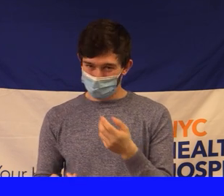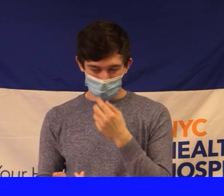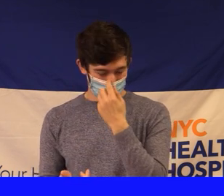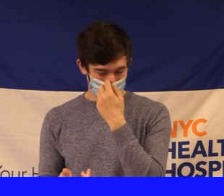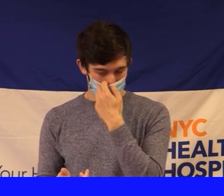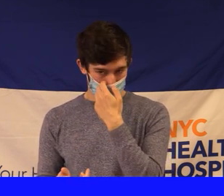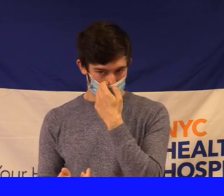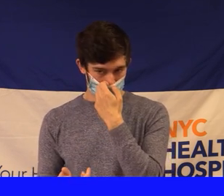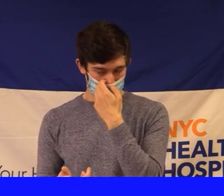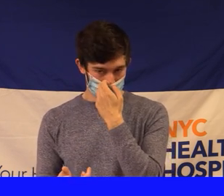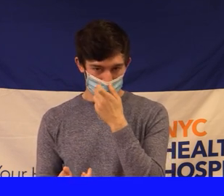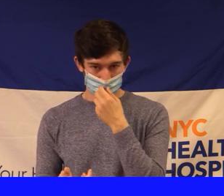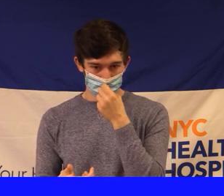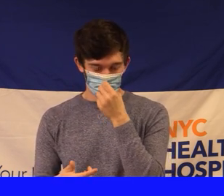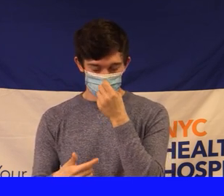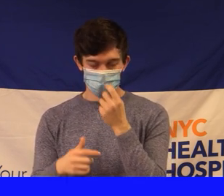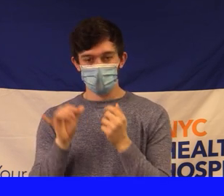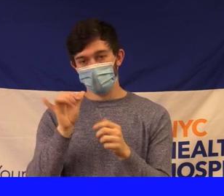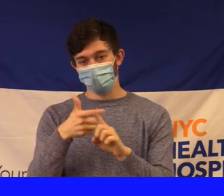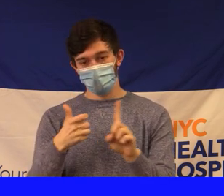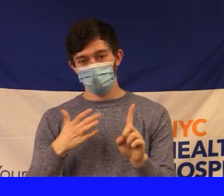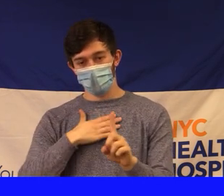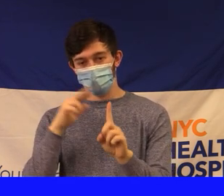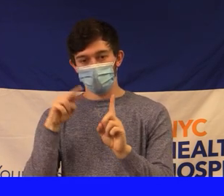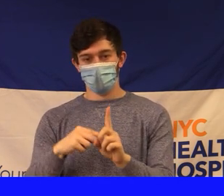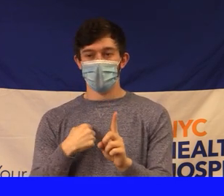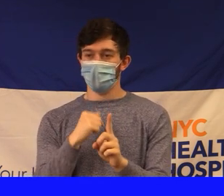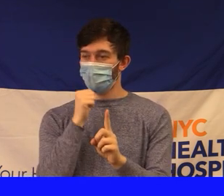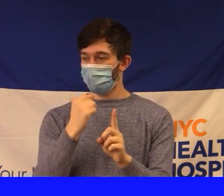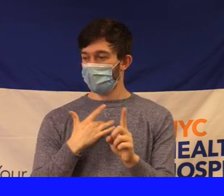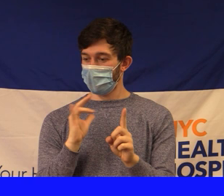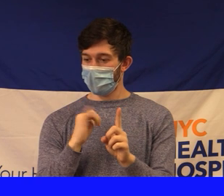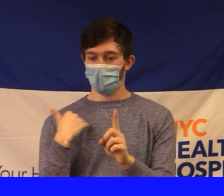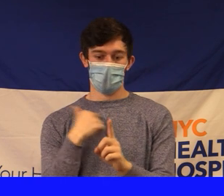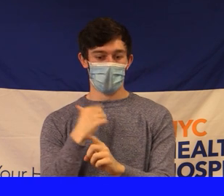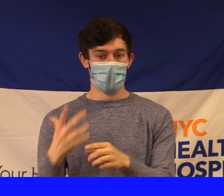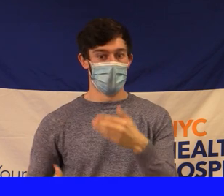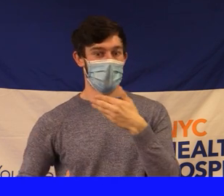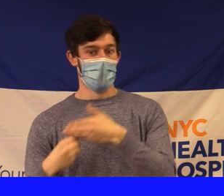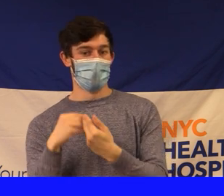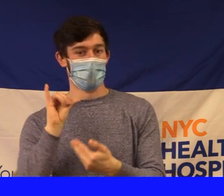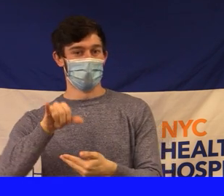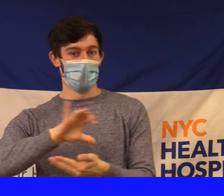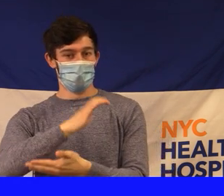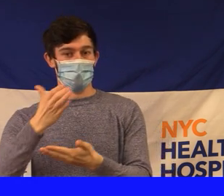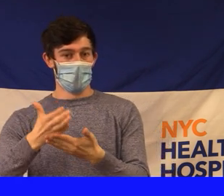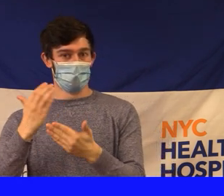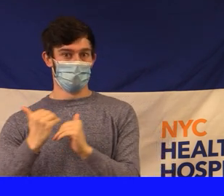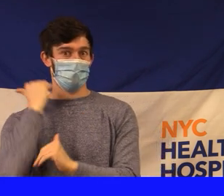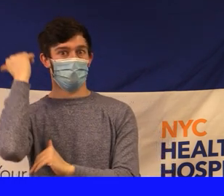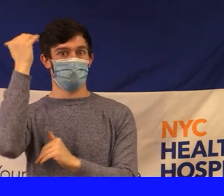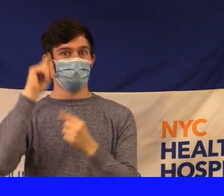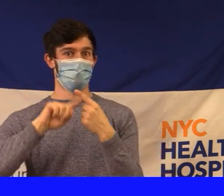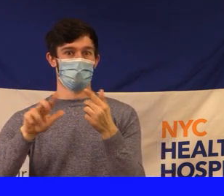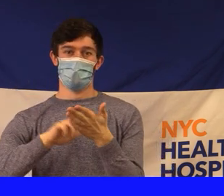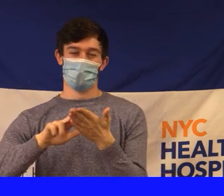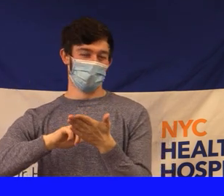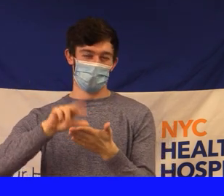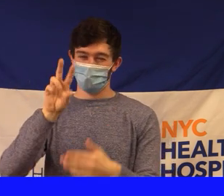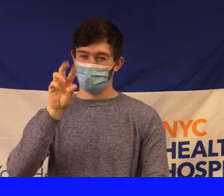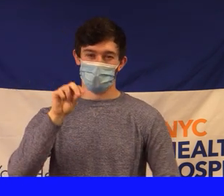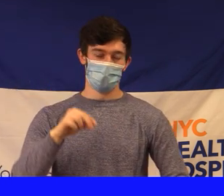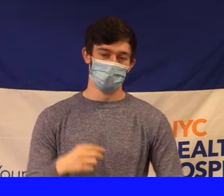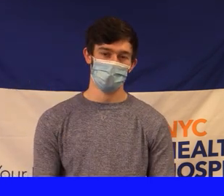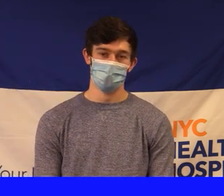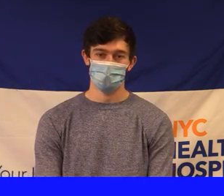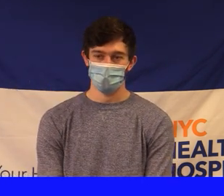just from my own perspective, I don't feel we're adding that amount to the contract.